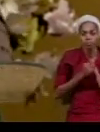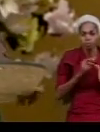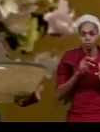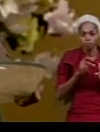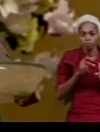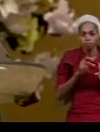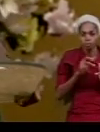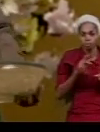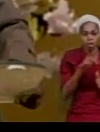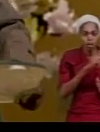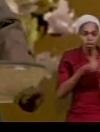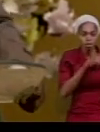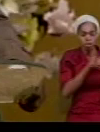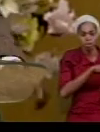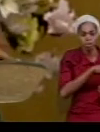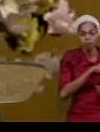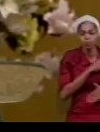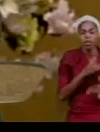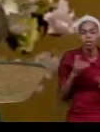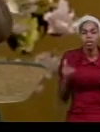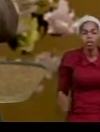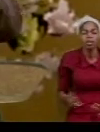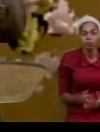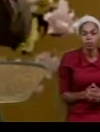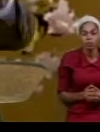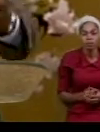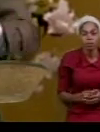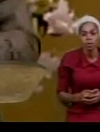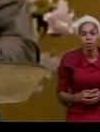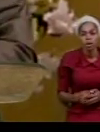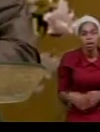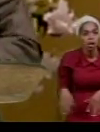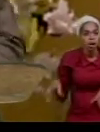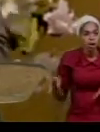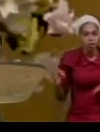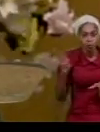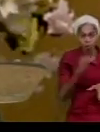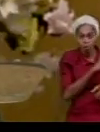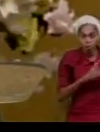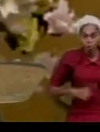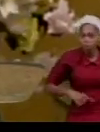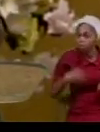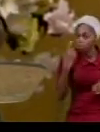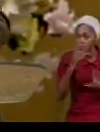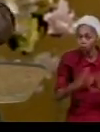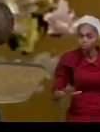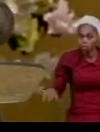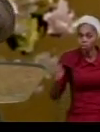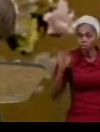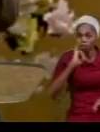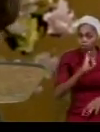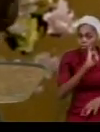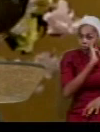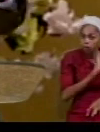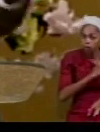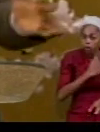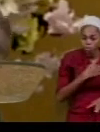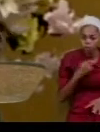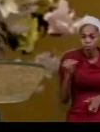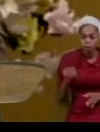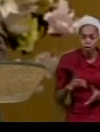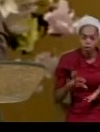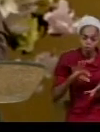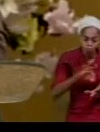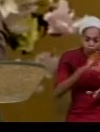well, the Lord told the children of Israel, and He made mention of unclean